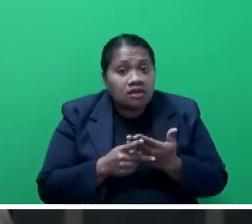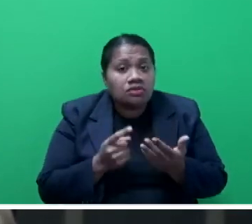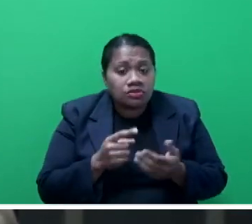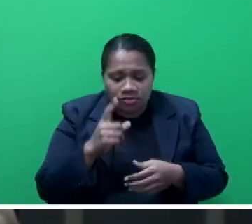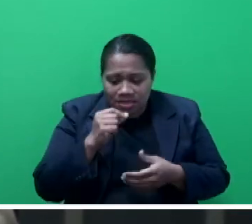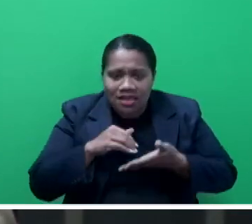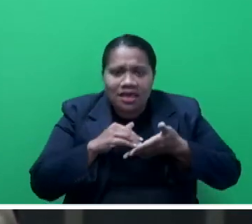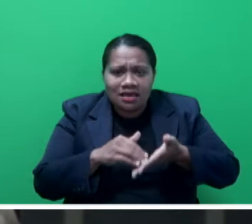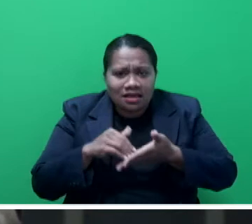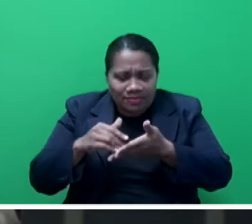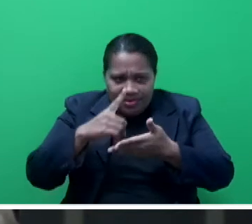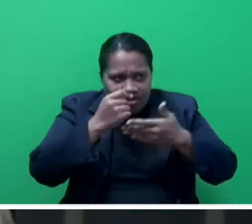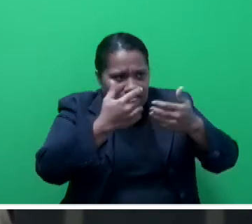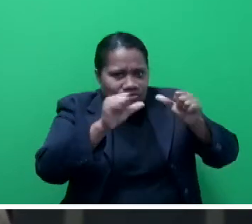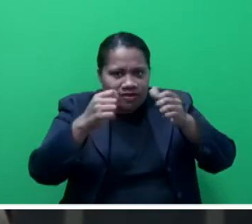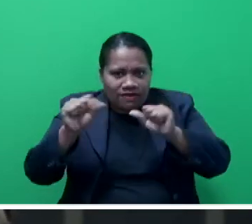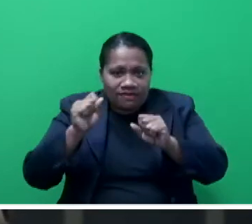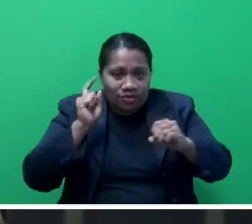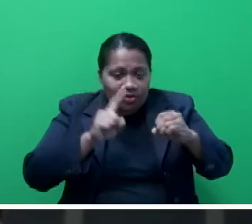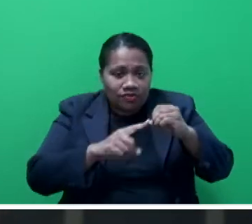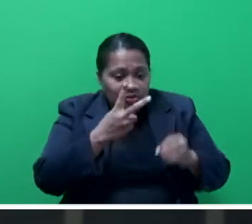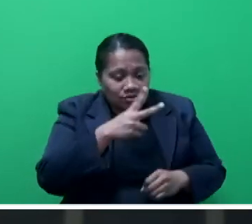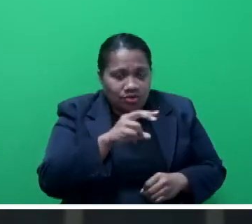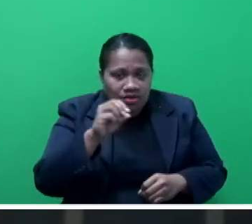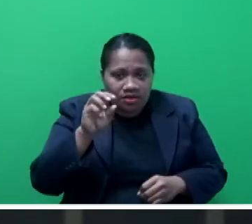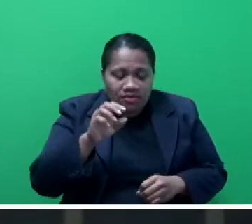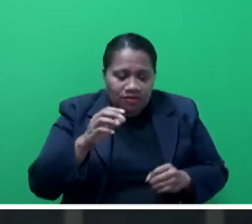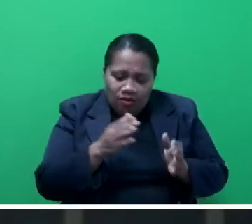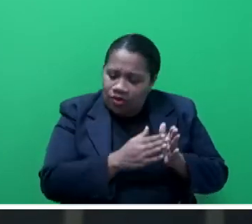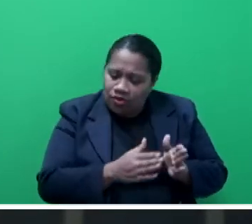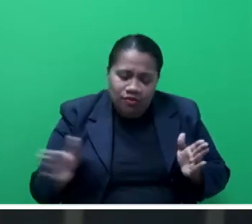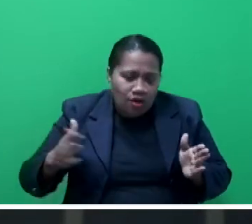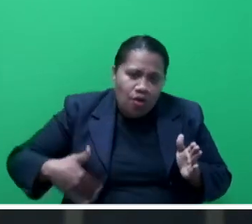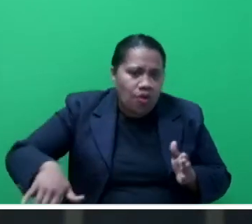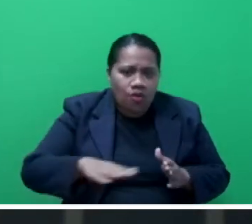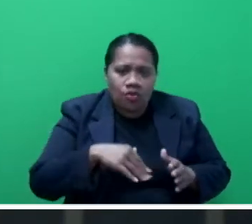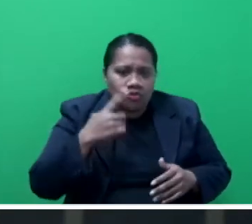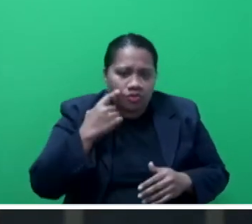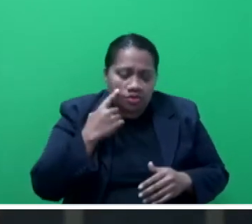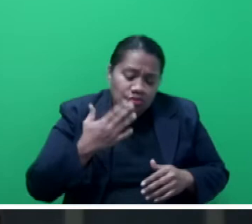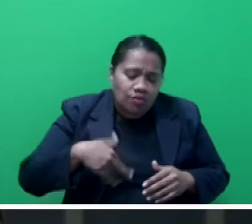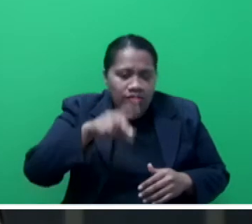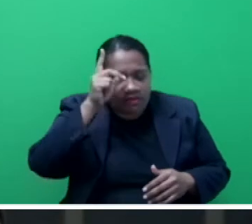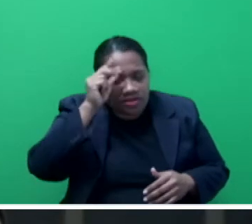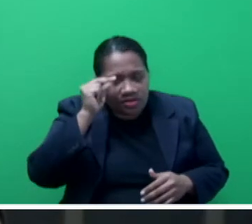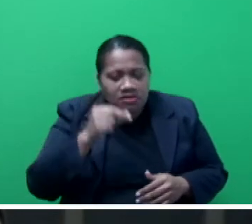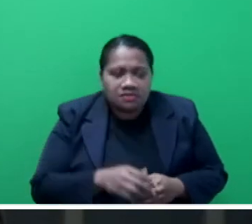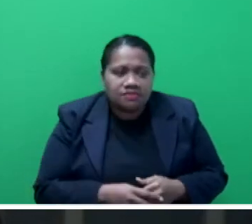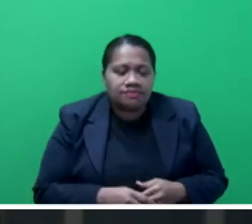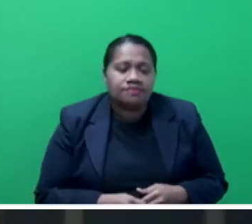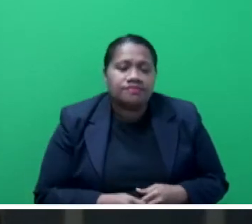us achieve our goal of 24/7 delivery of water to all Fijians and expand Fiji's sewerage